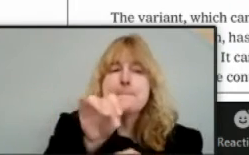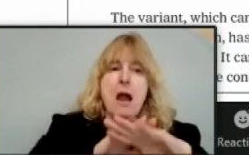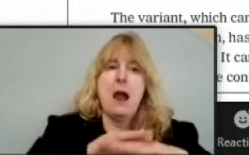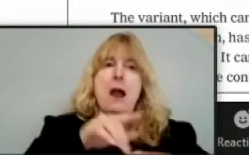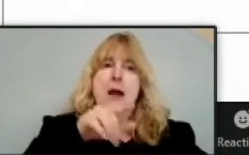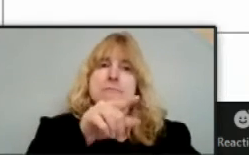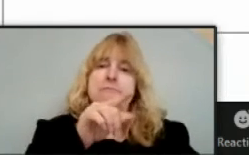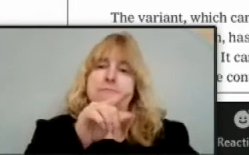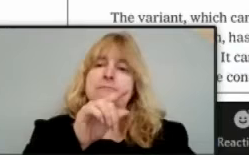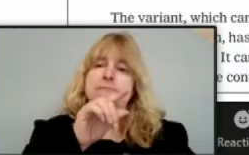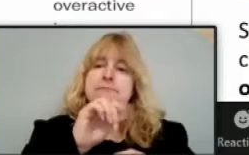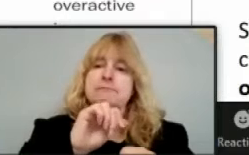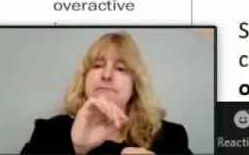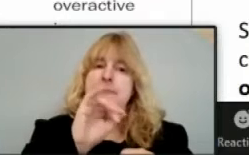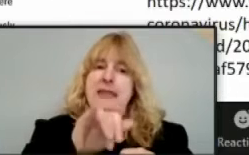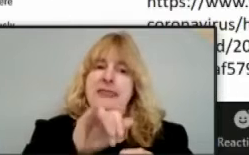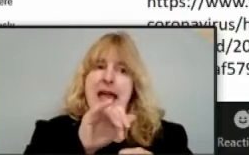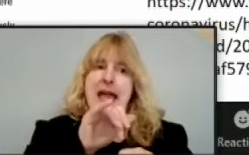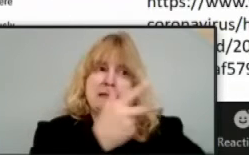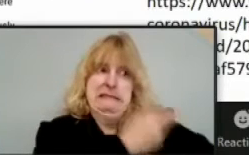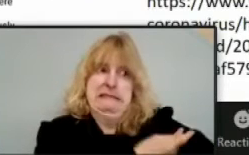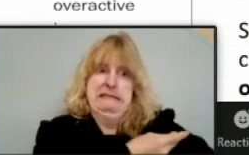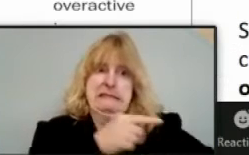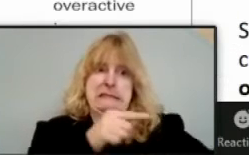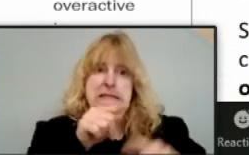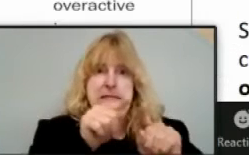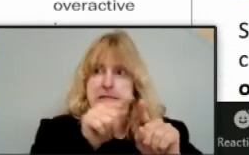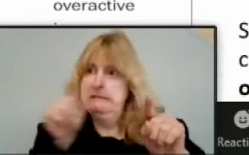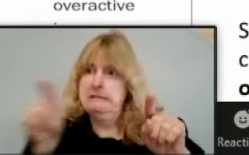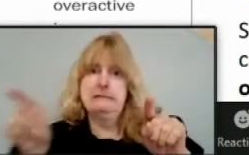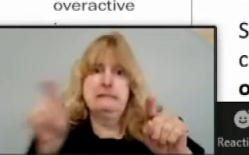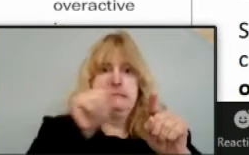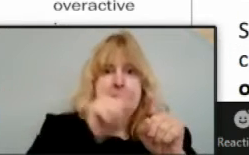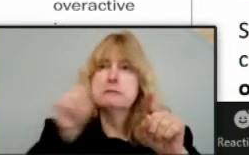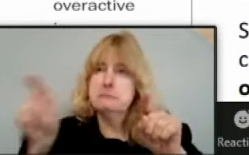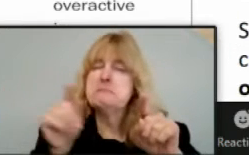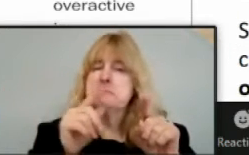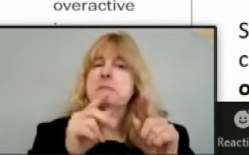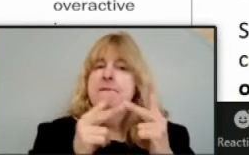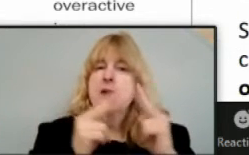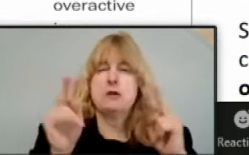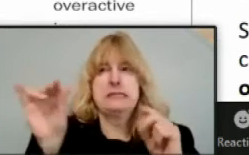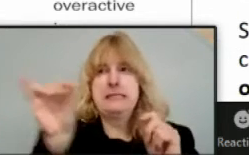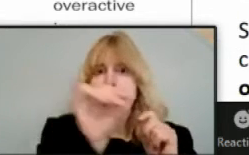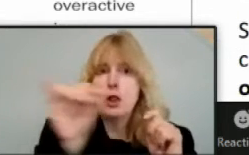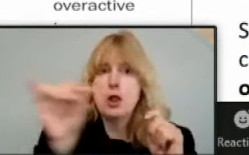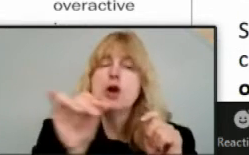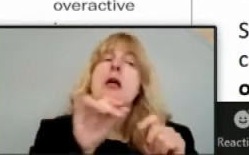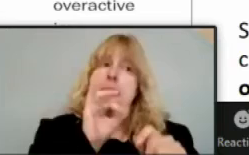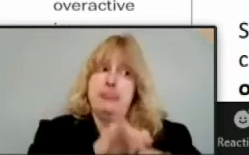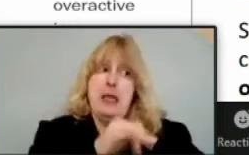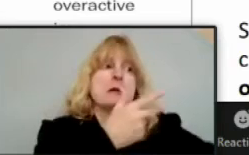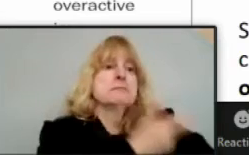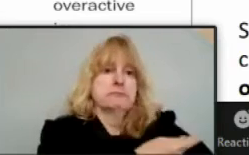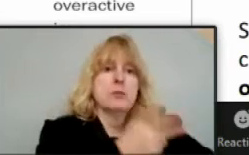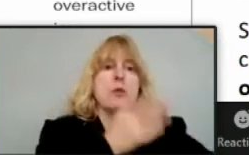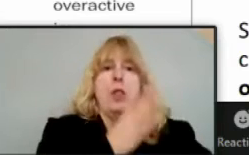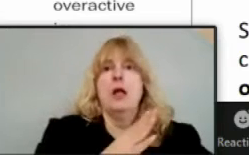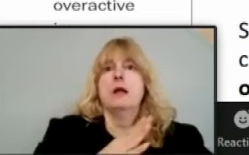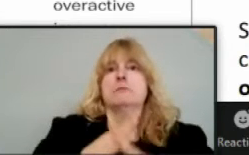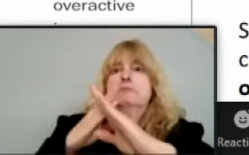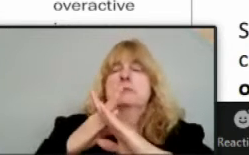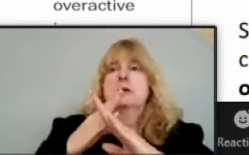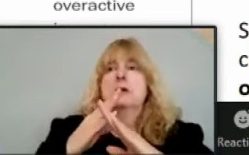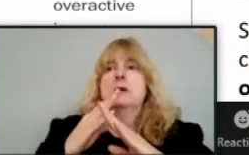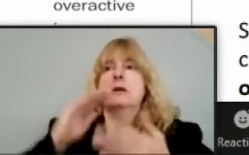the vaccine candidates themselves. This virus vaccine protects against severe